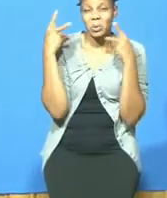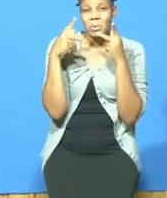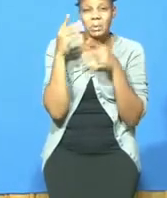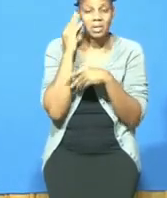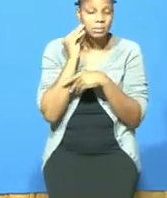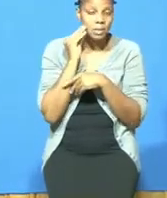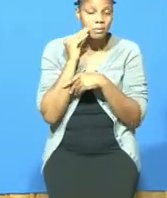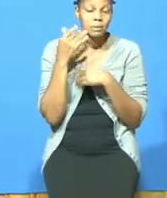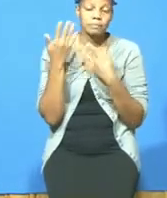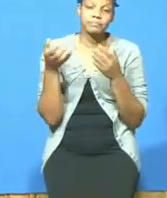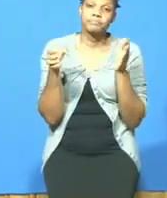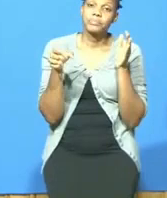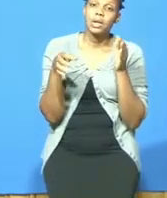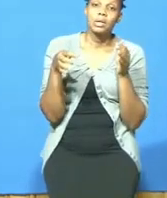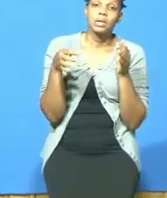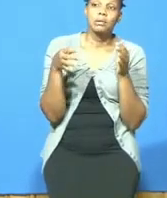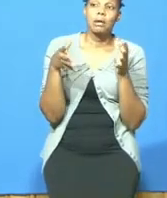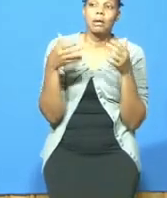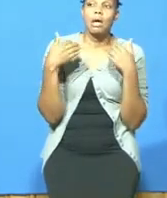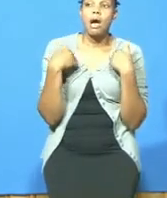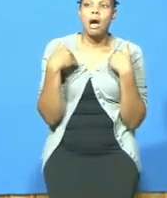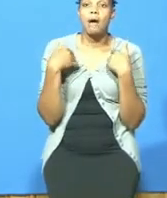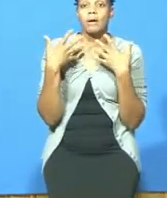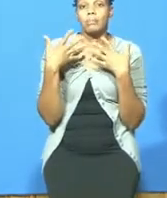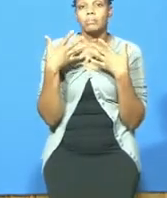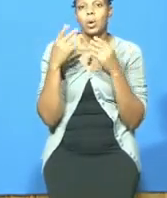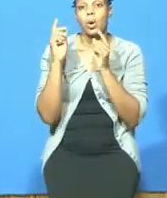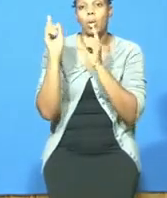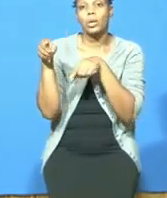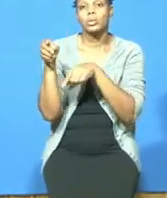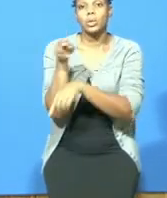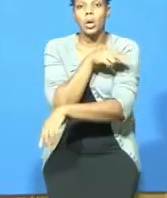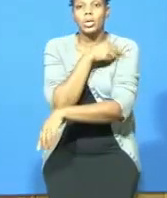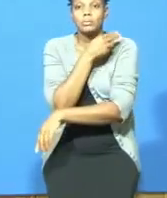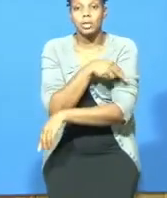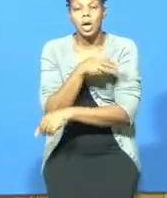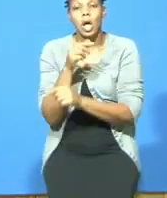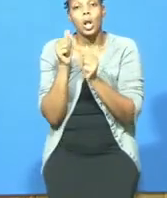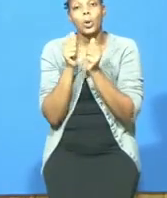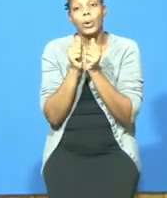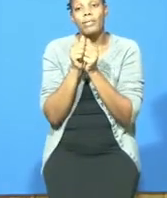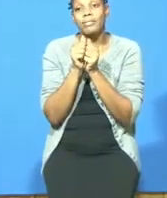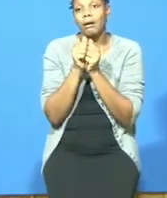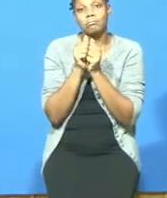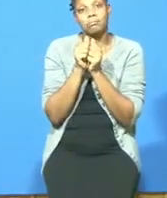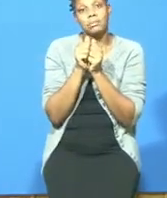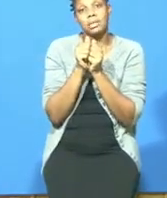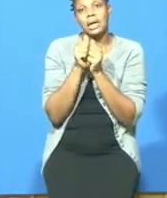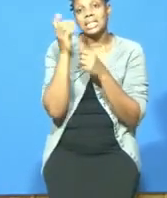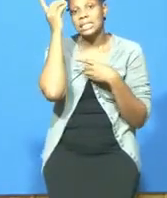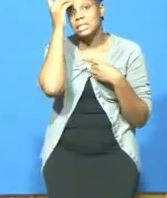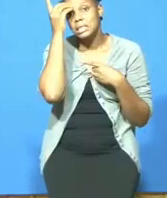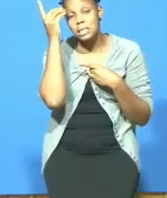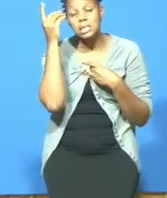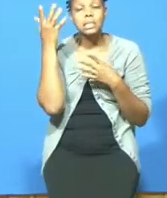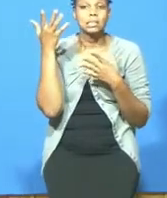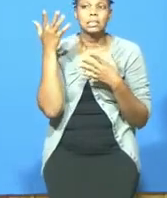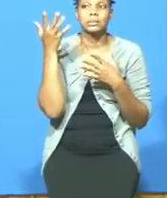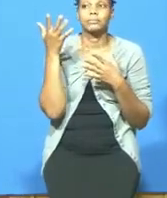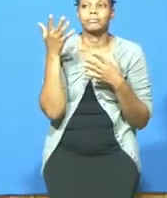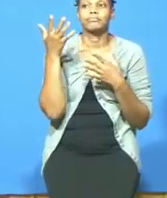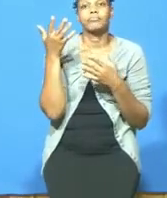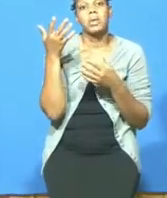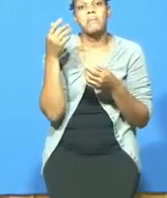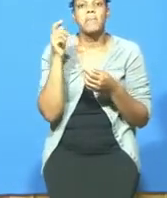at hospitalization with an infectious disease and worried about infected other family members, peer